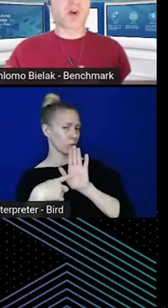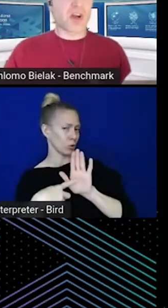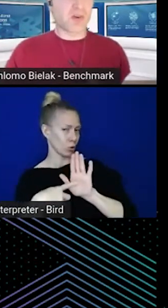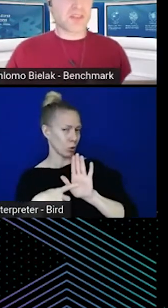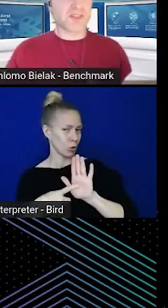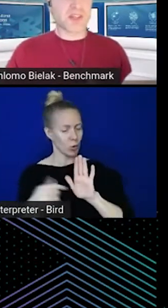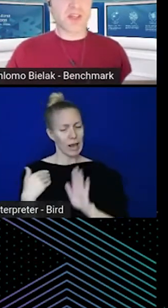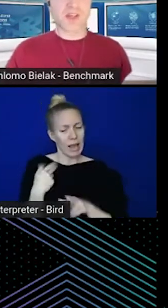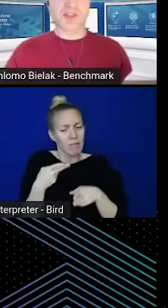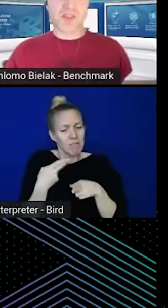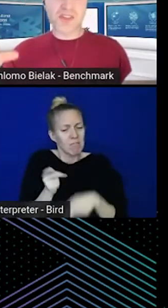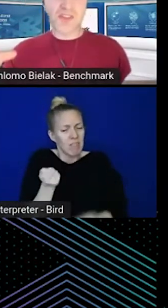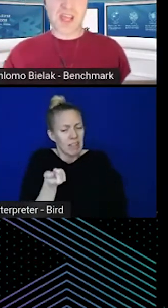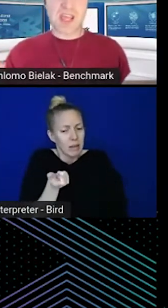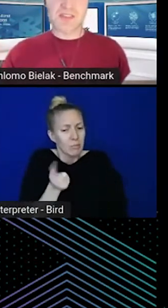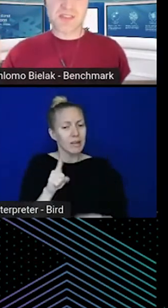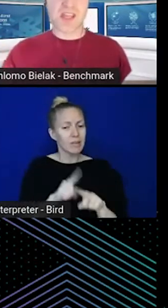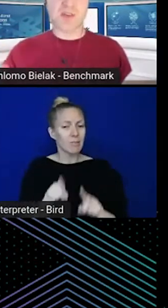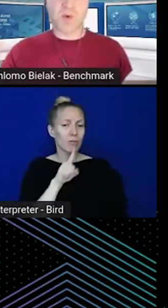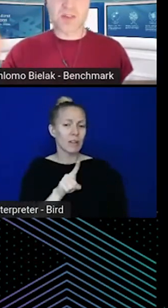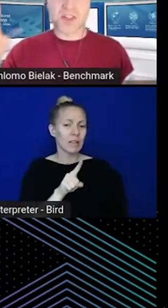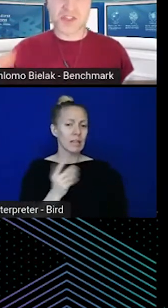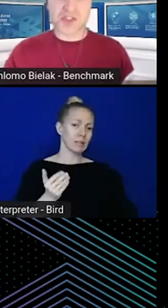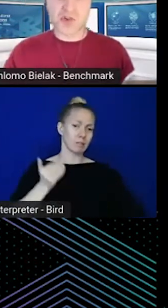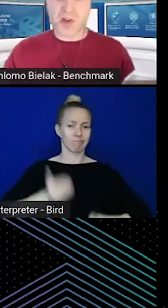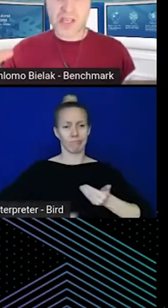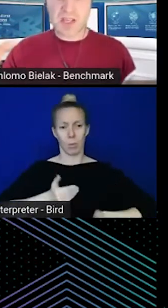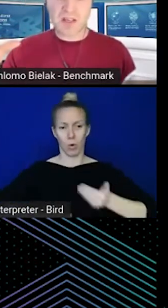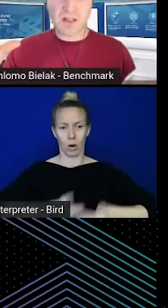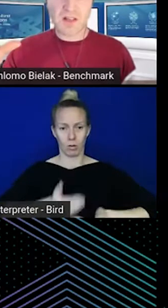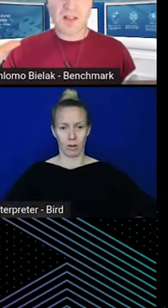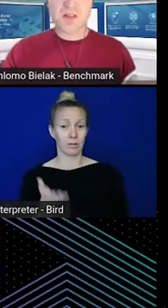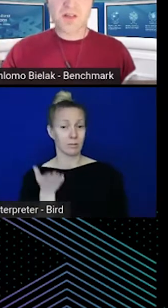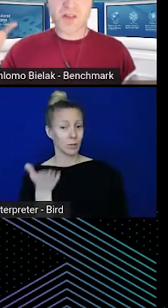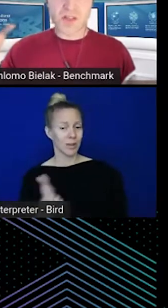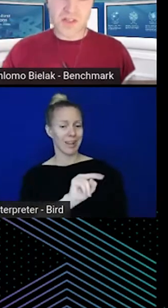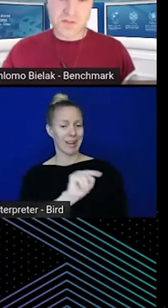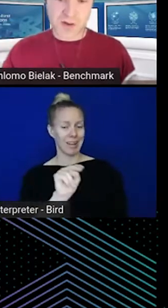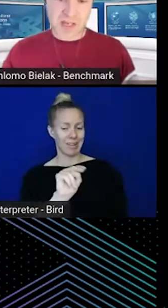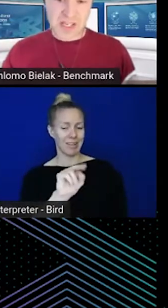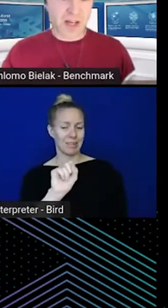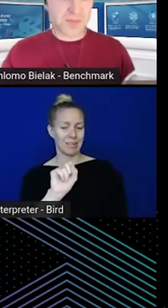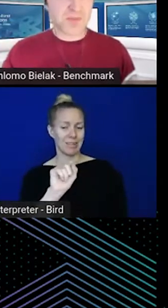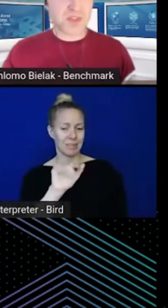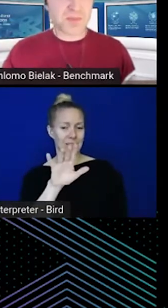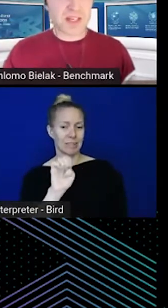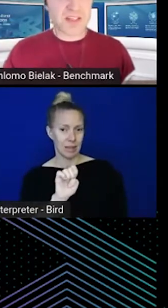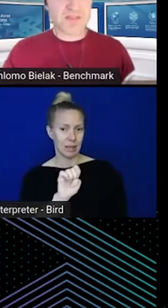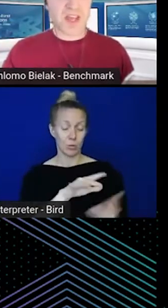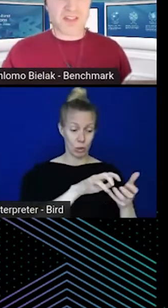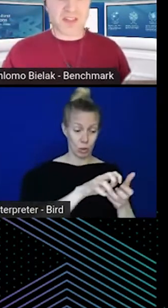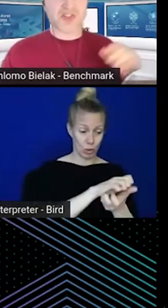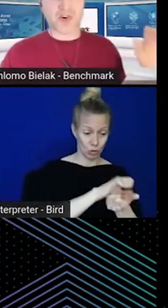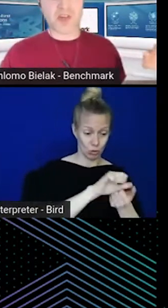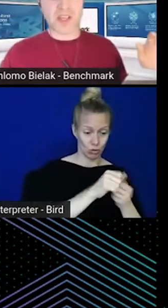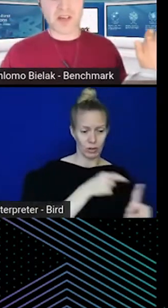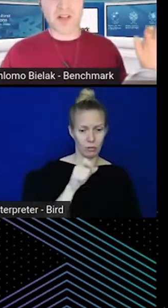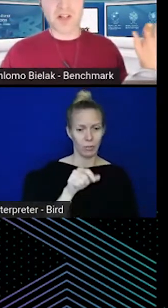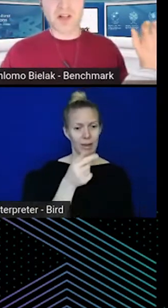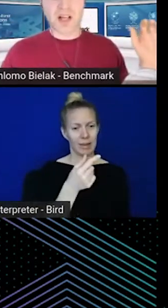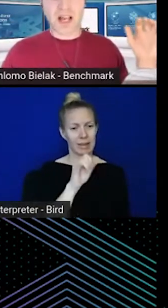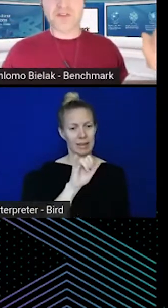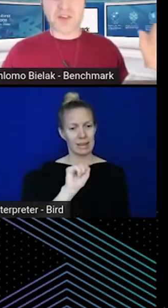it's a progress. So this is an end state where destroying from a GitOps perspective and